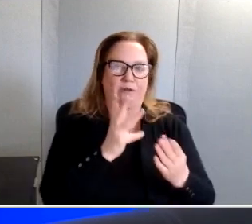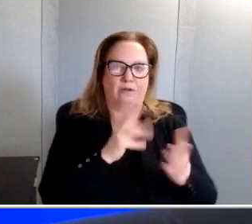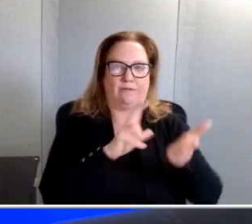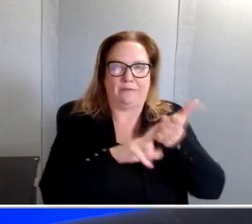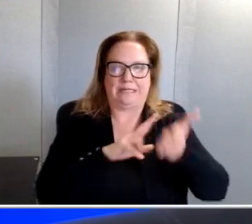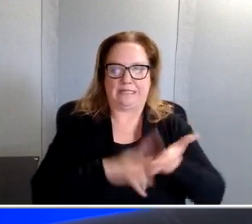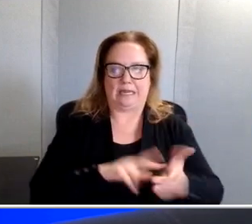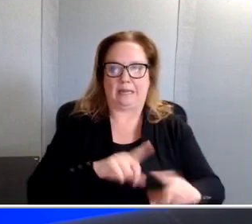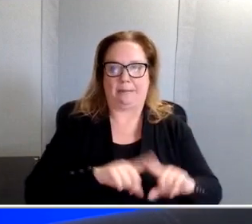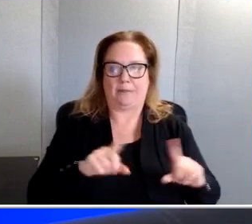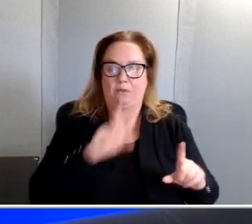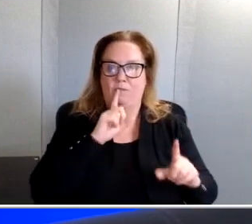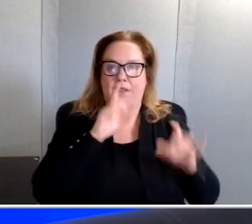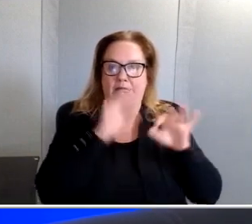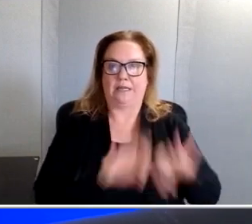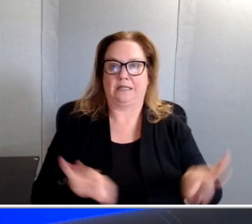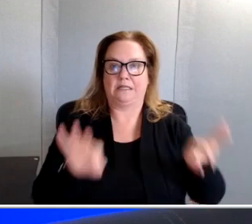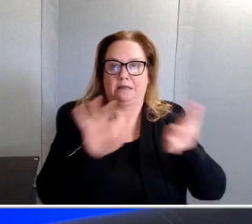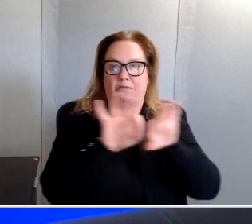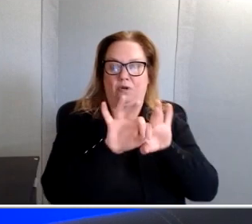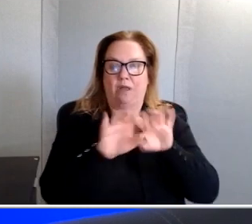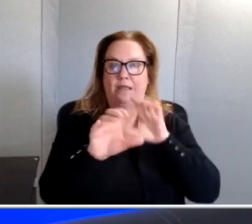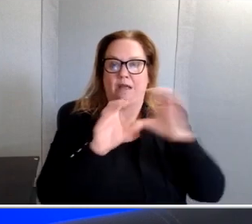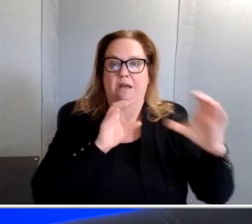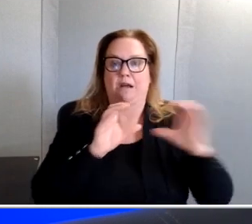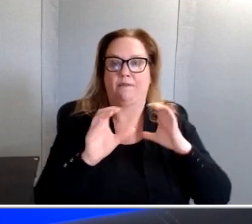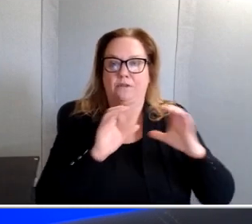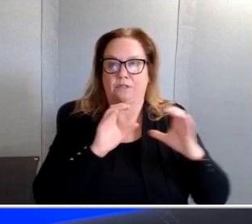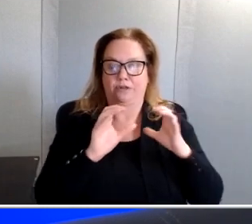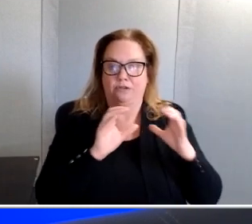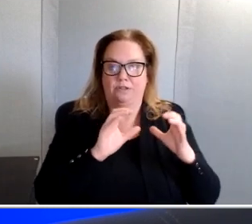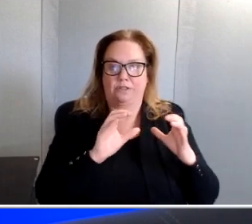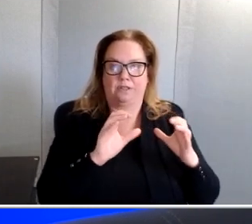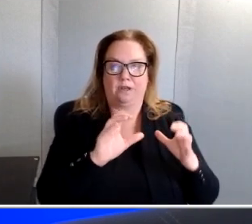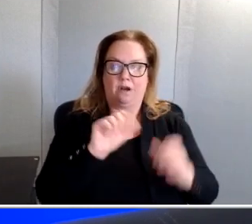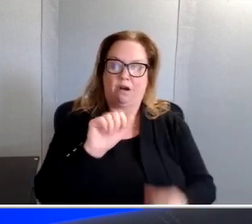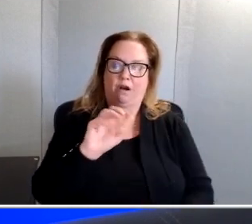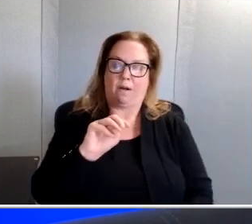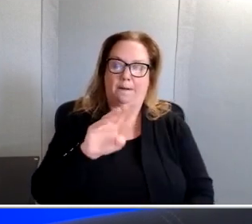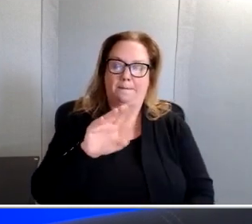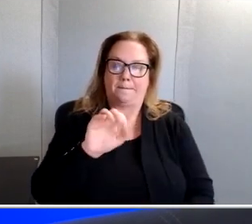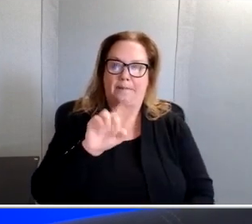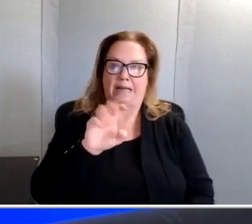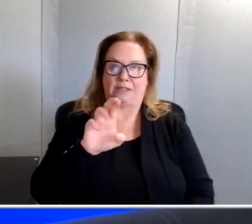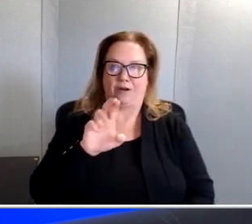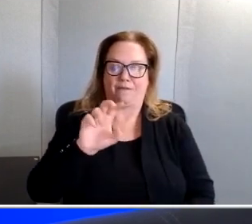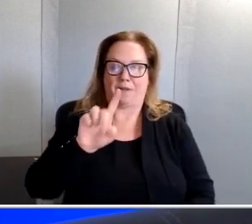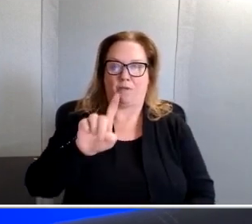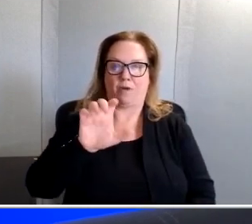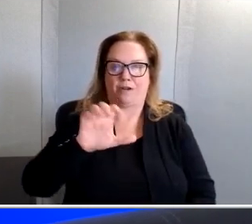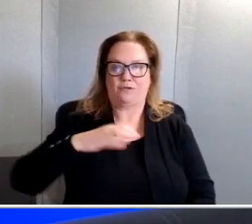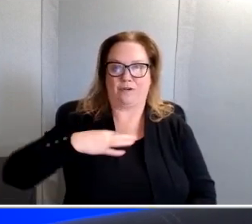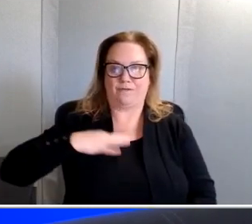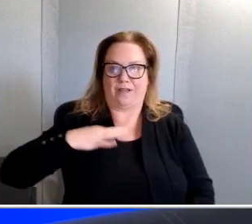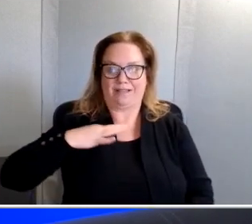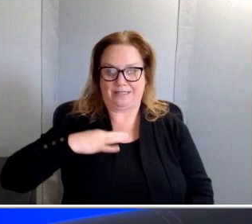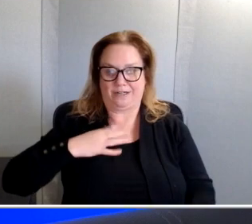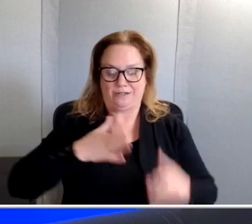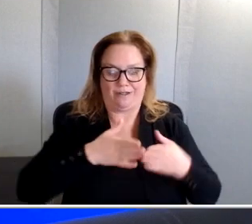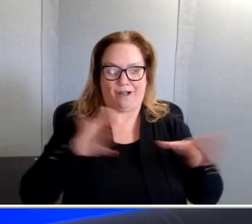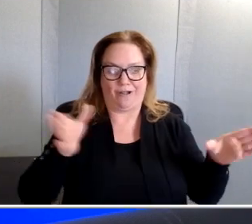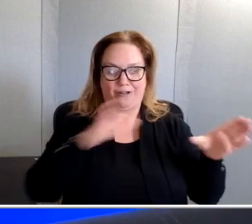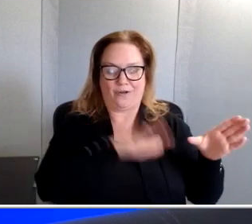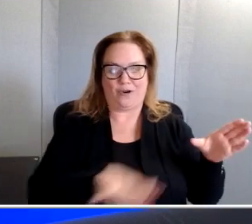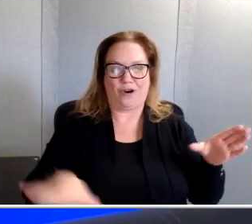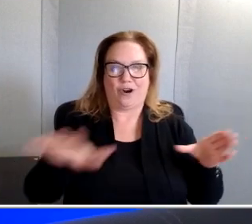But I think what's really important, and one of the conversations I have a lot, our ambassador team, I have about 100 volunteers across our service area,